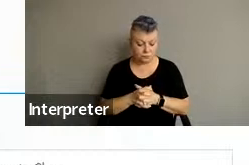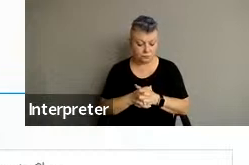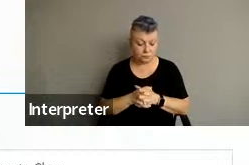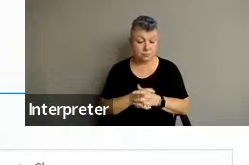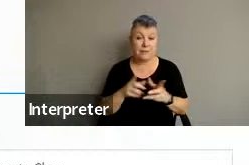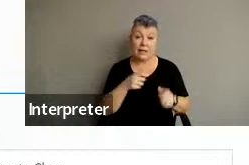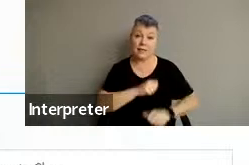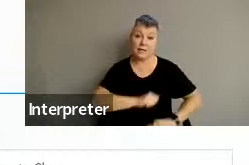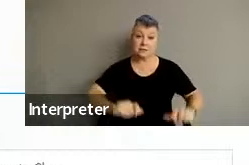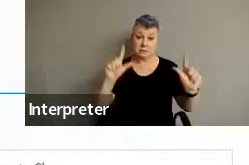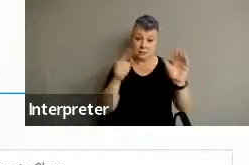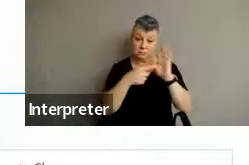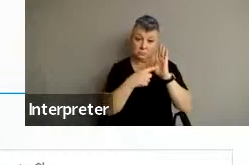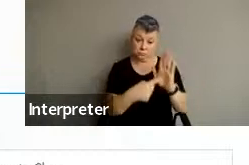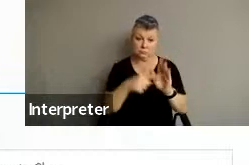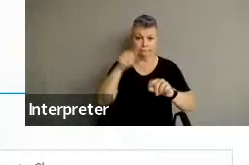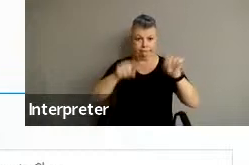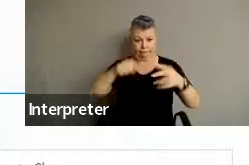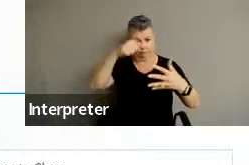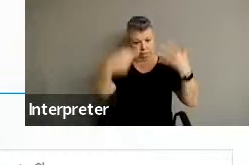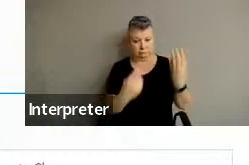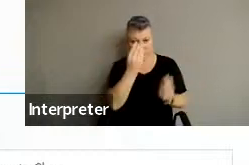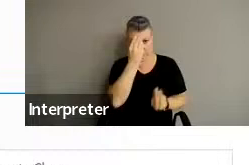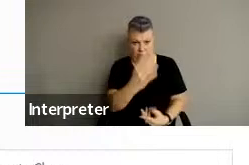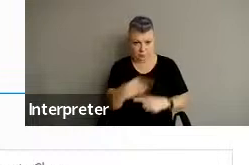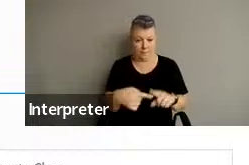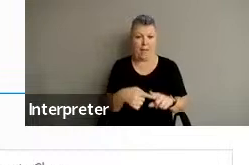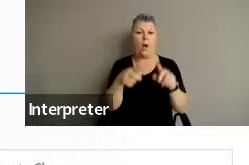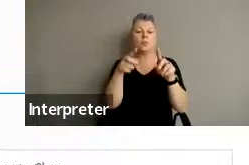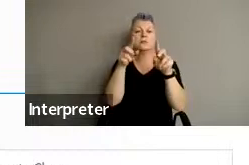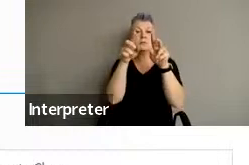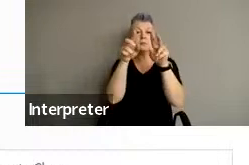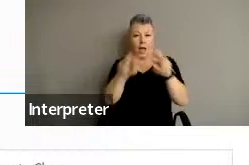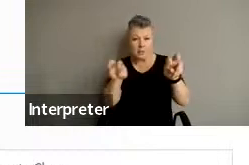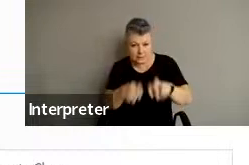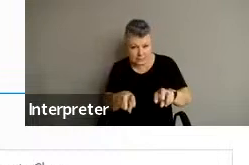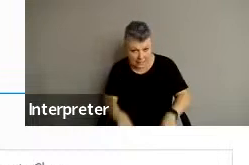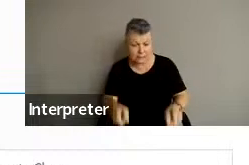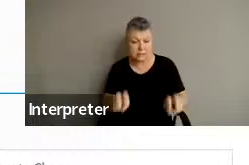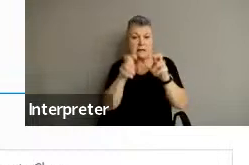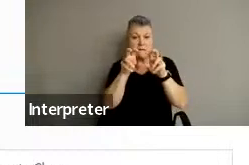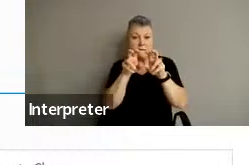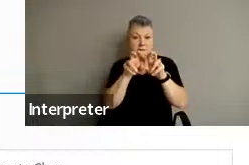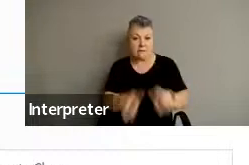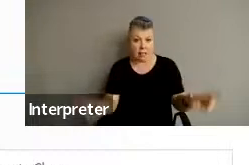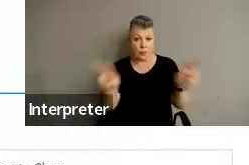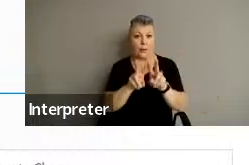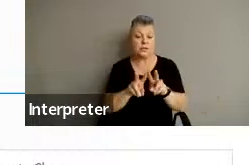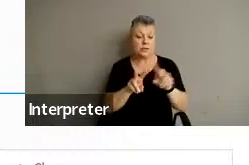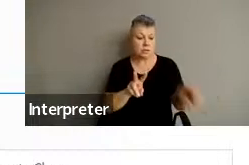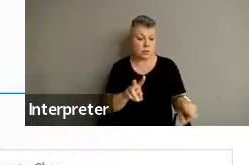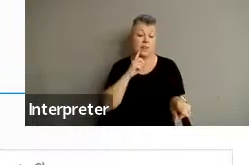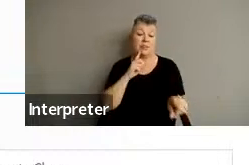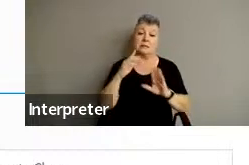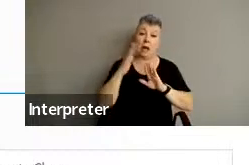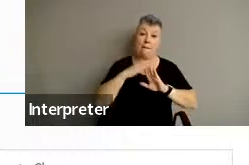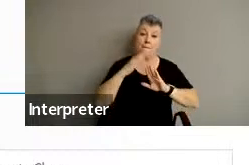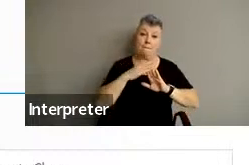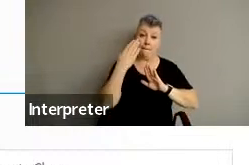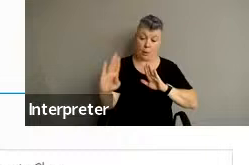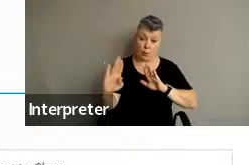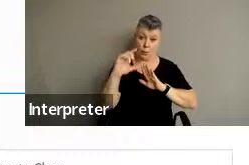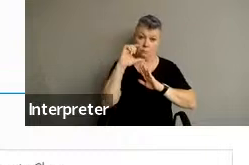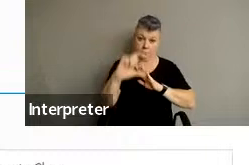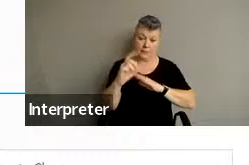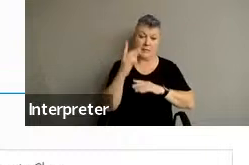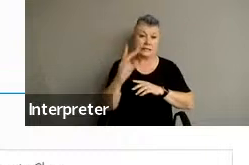This slide shows the various information of assessed valuation by category. So at the top in the blue box, we start with our St.